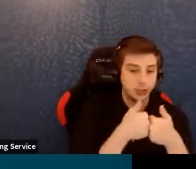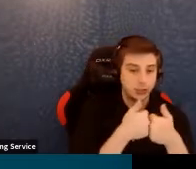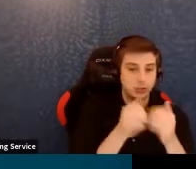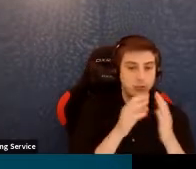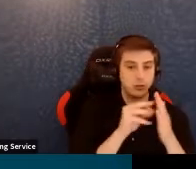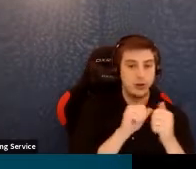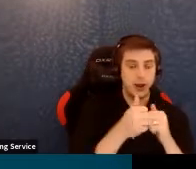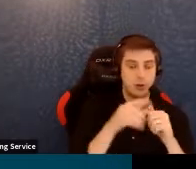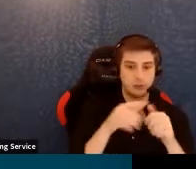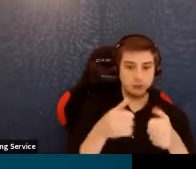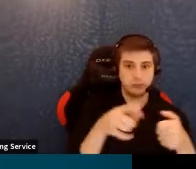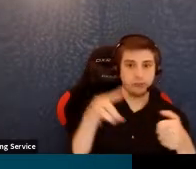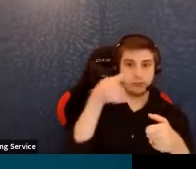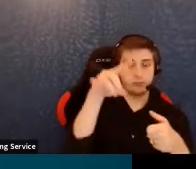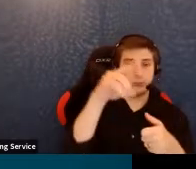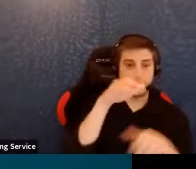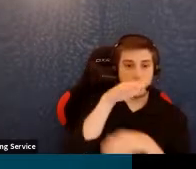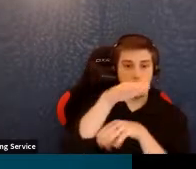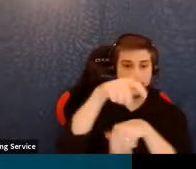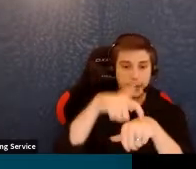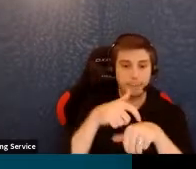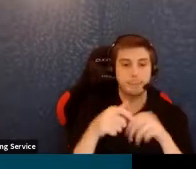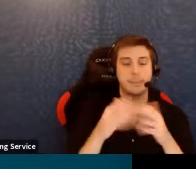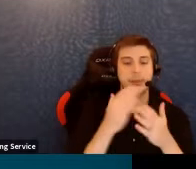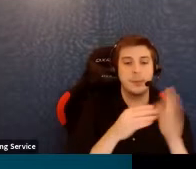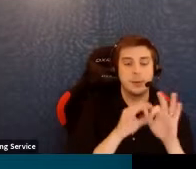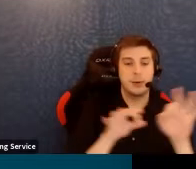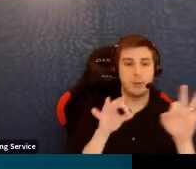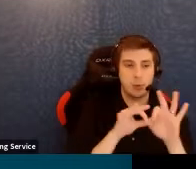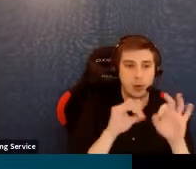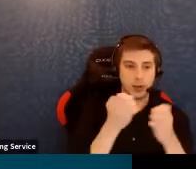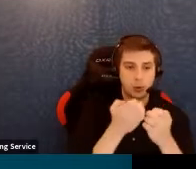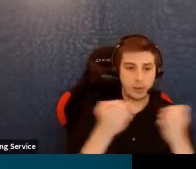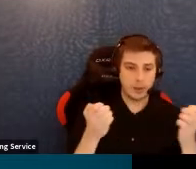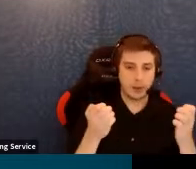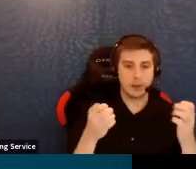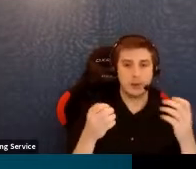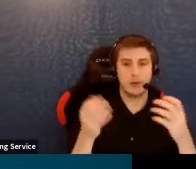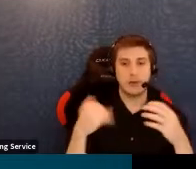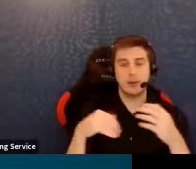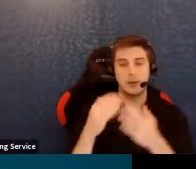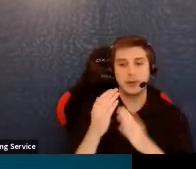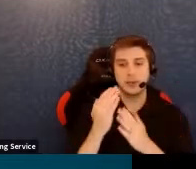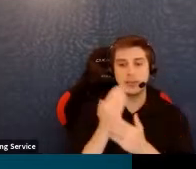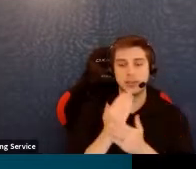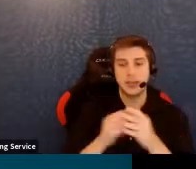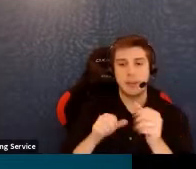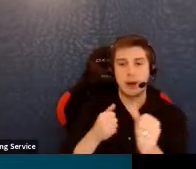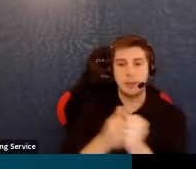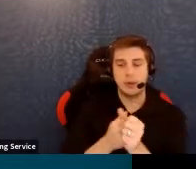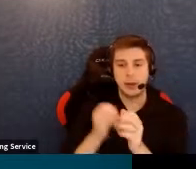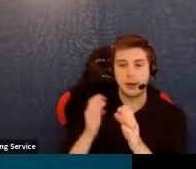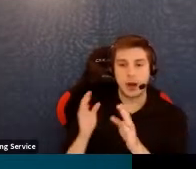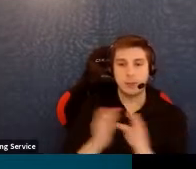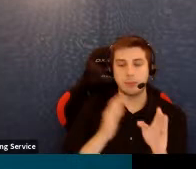fly drones at night. Talk about some of the essential equipment, how to do some updated operational planning, and